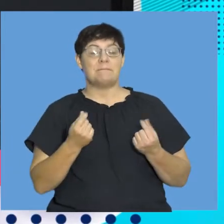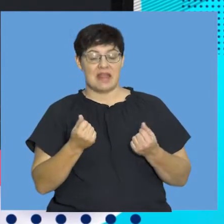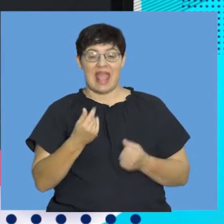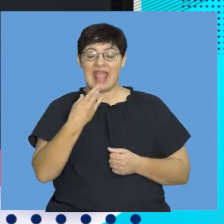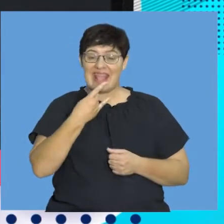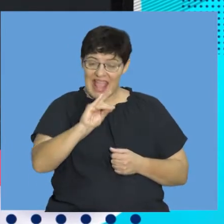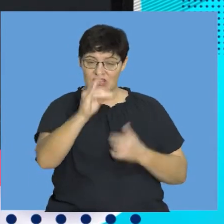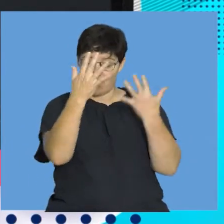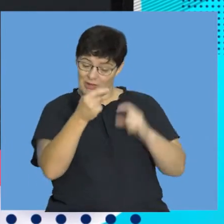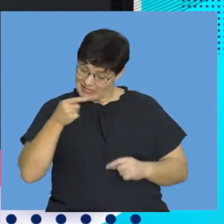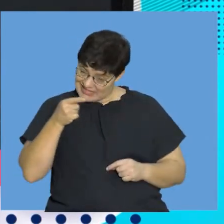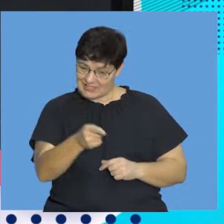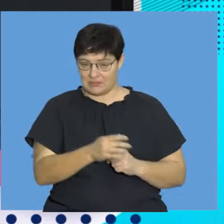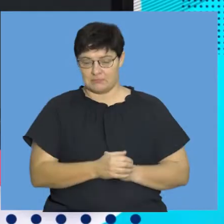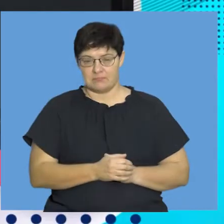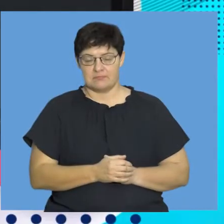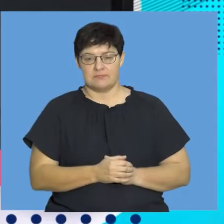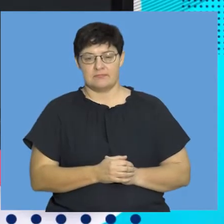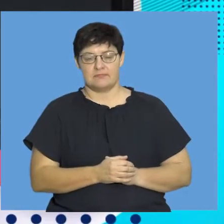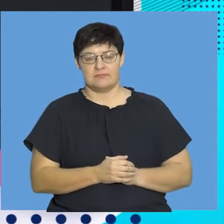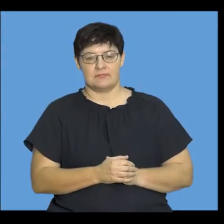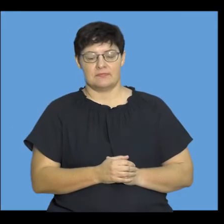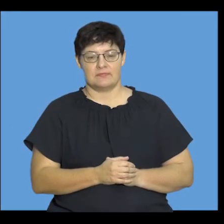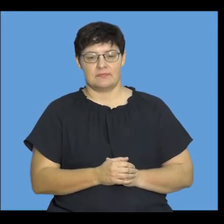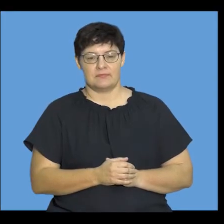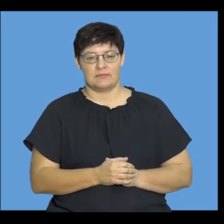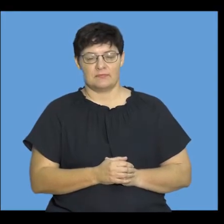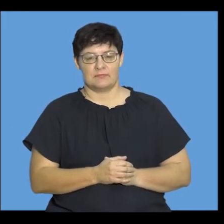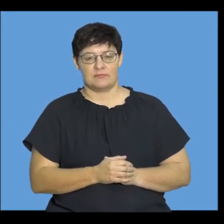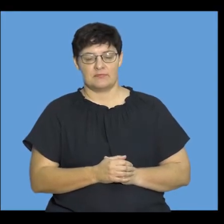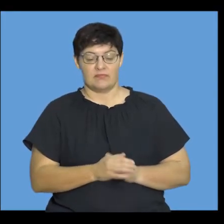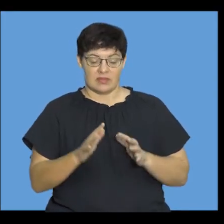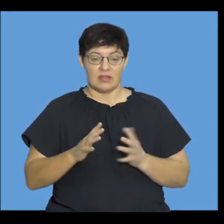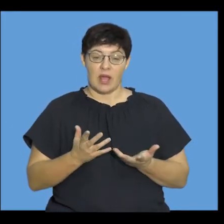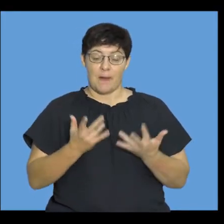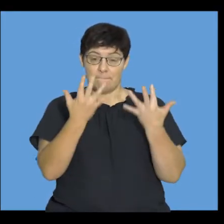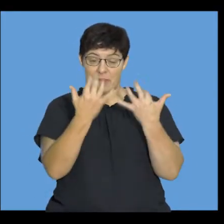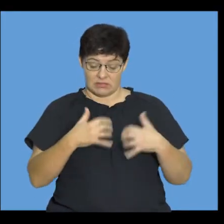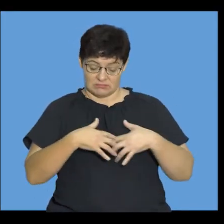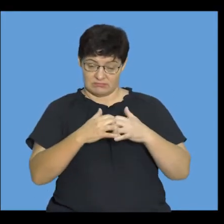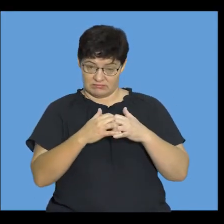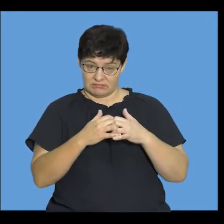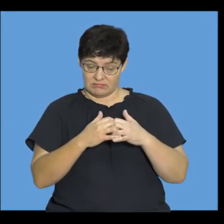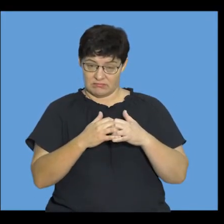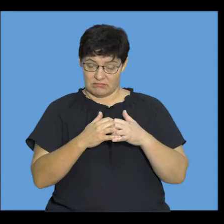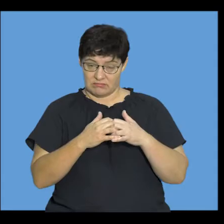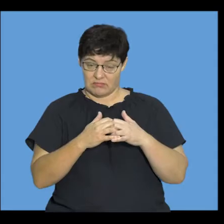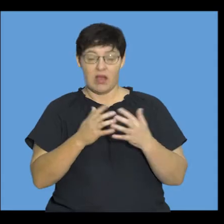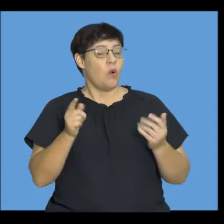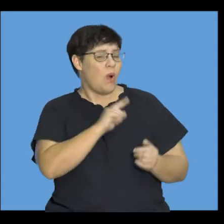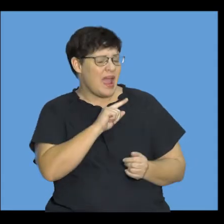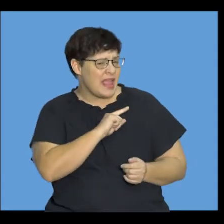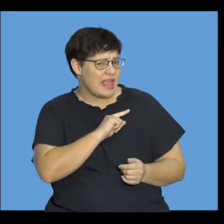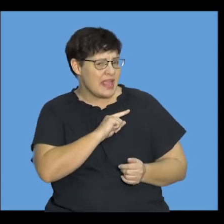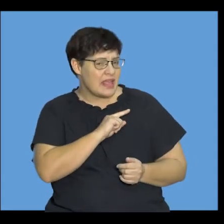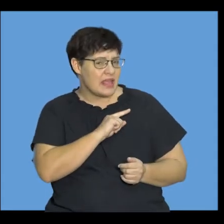with a cash budget. Okay. Why do we draw up the budgets? We said budgets are drawn up